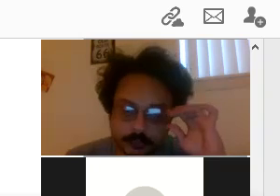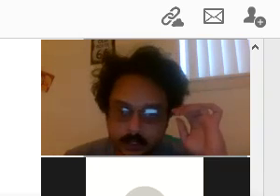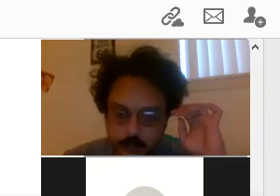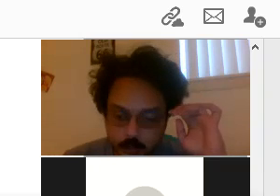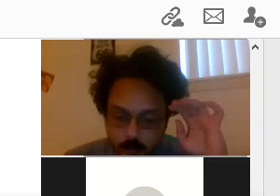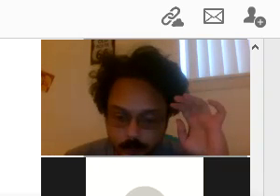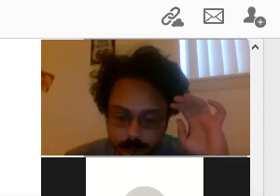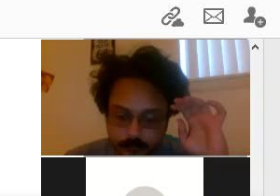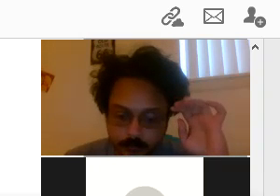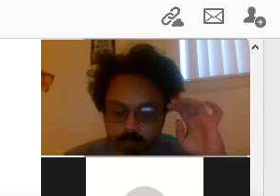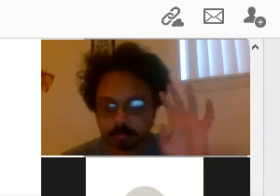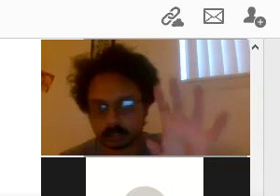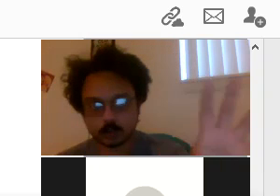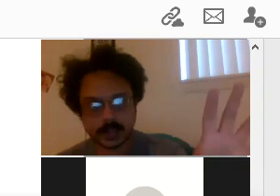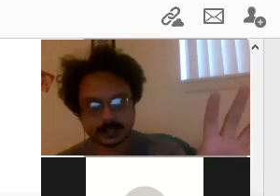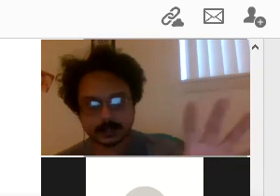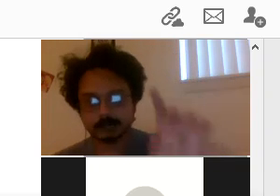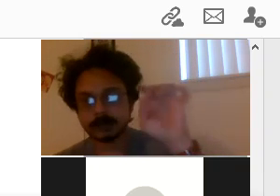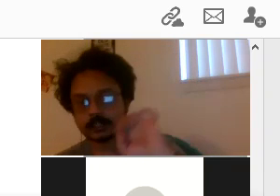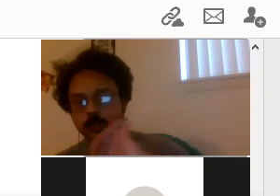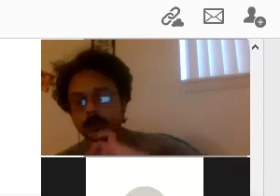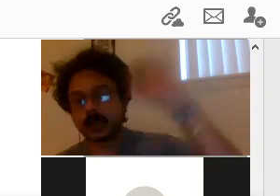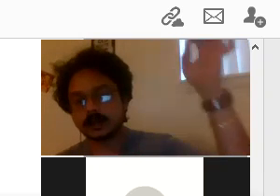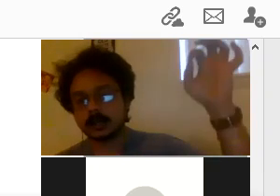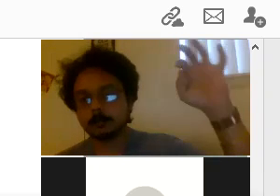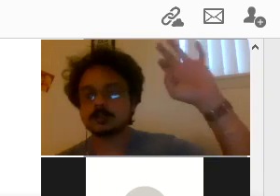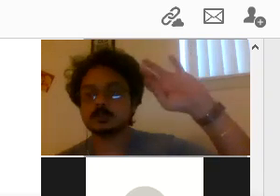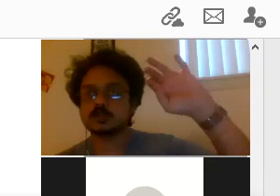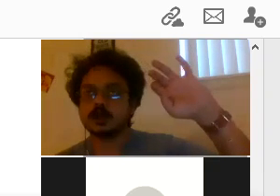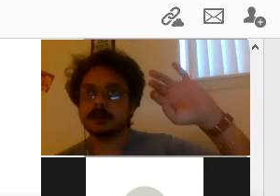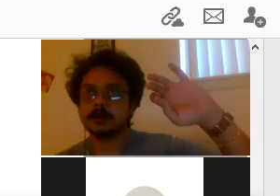here, right? So you guys are correct, but let's look at another approach to solve it.